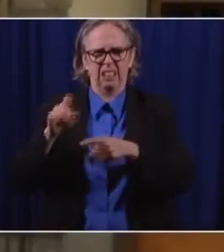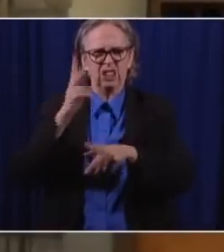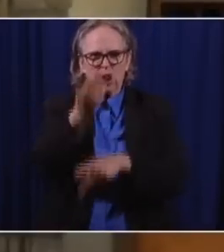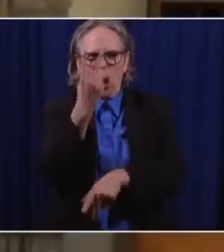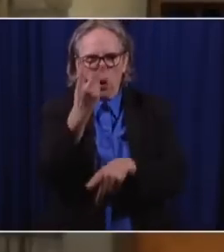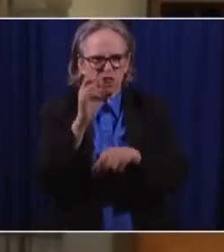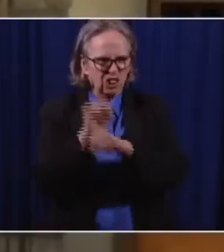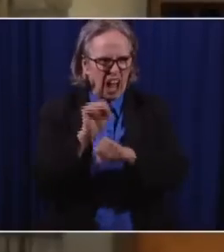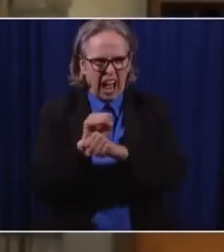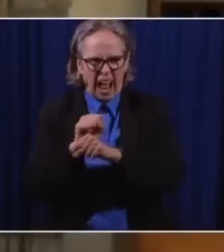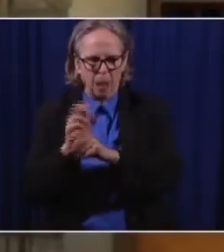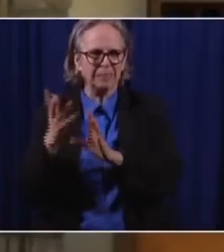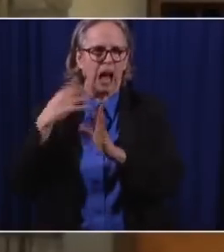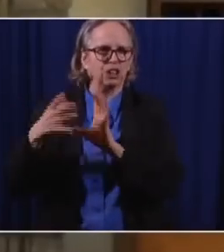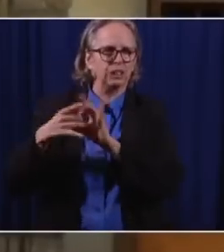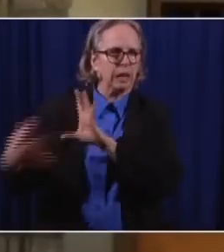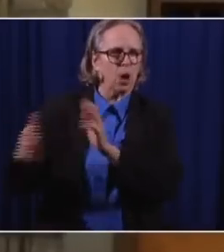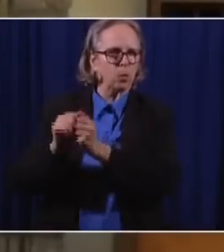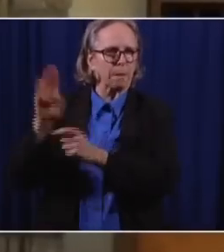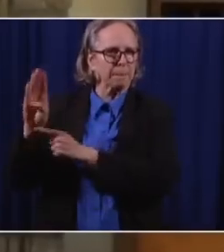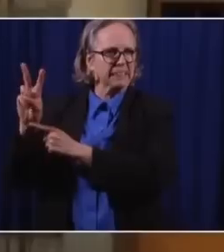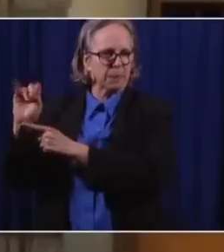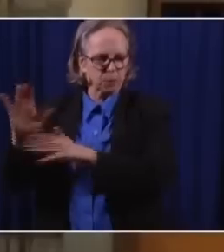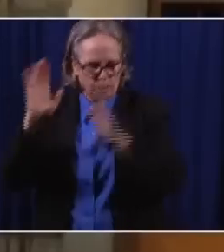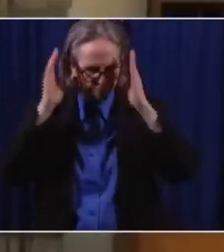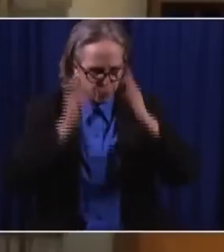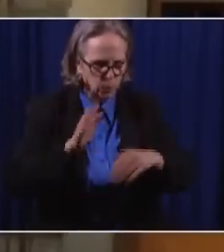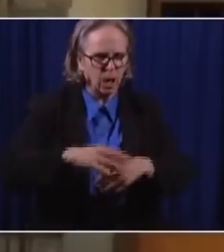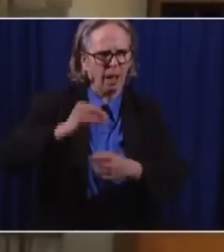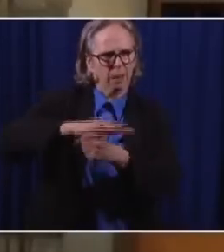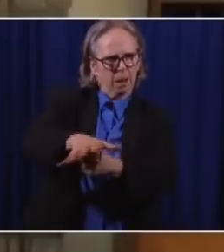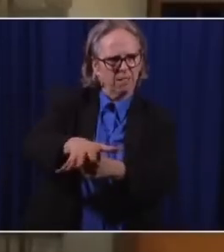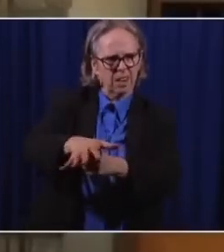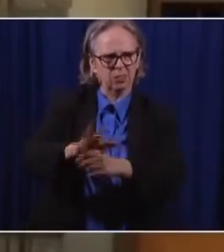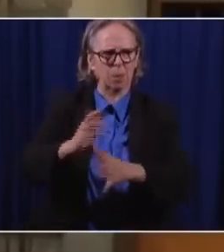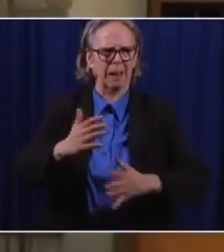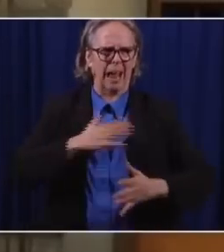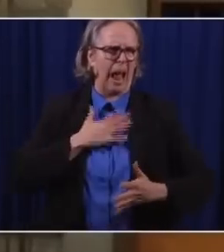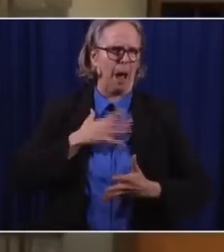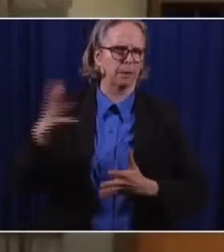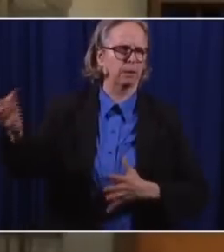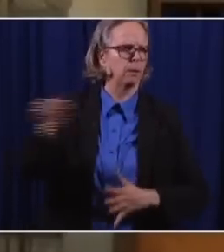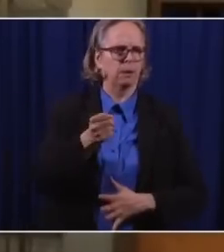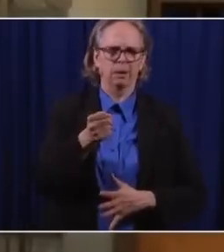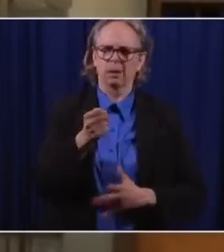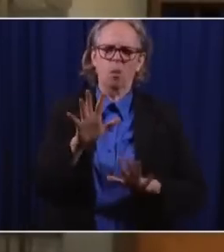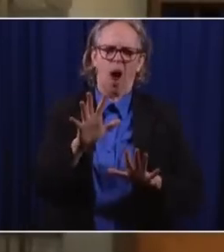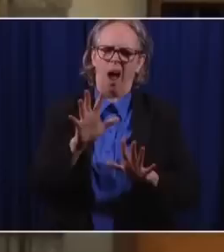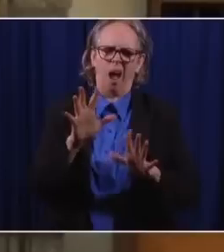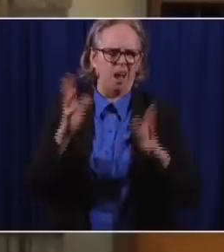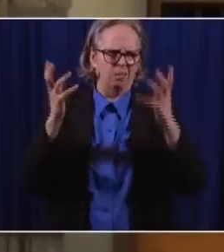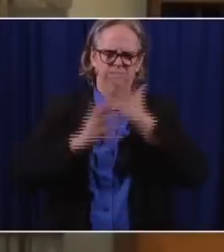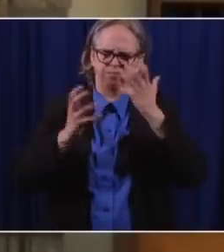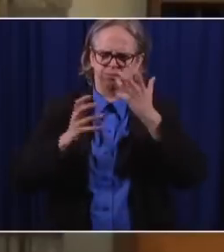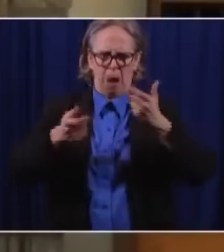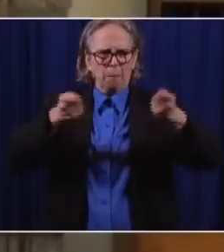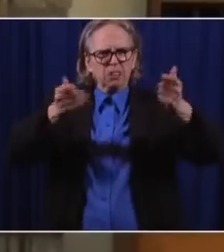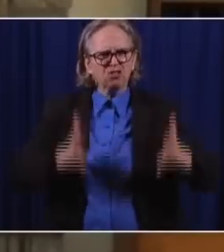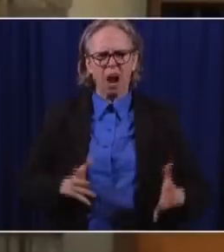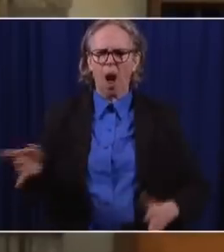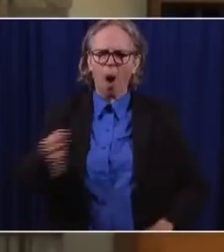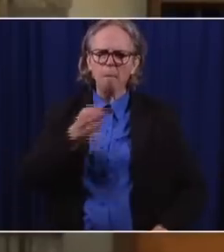I'm very happy to have her. She's a phenomenal administrator. So much of what this pandemic response